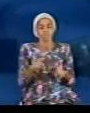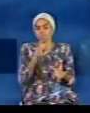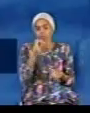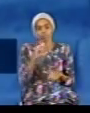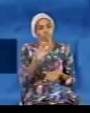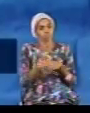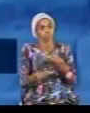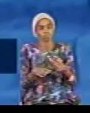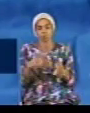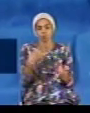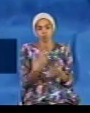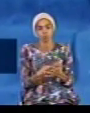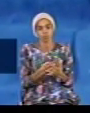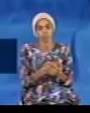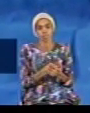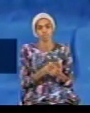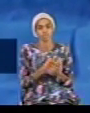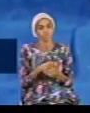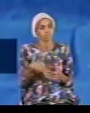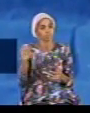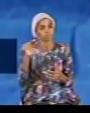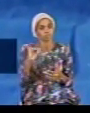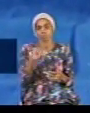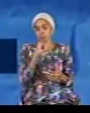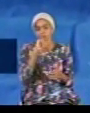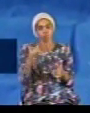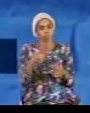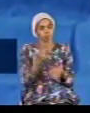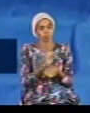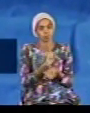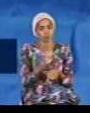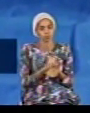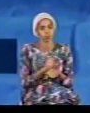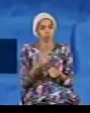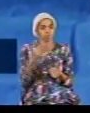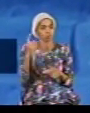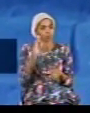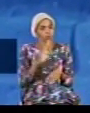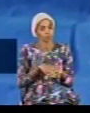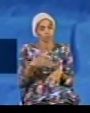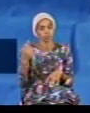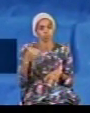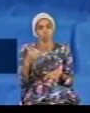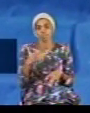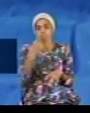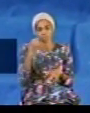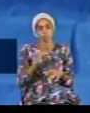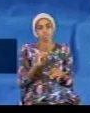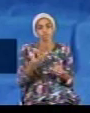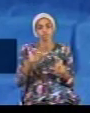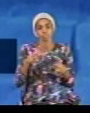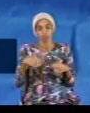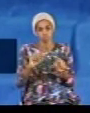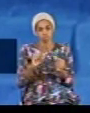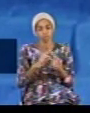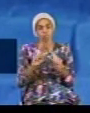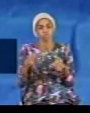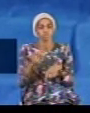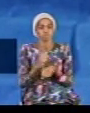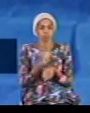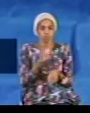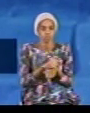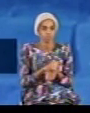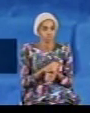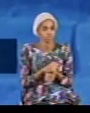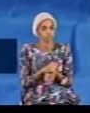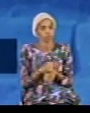Monday, the same thing. I couldn't go to work. So on Tuesday, I said, I will manage and go to work. I managed and go to work. Wednesday night, which